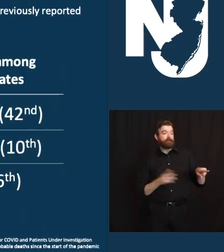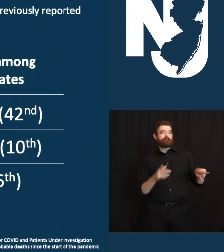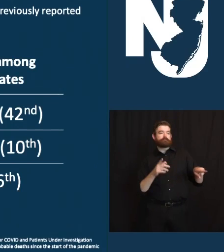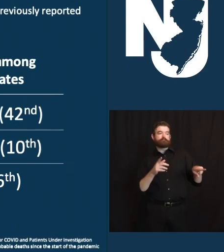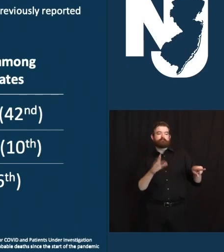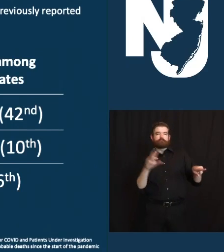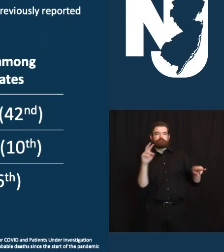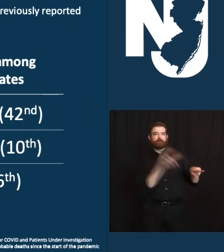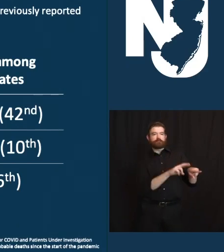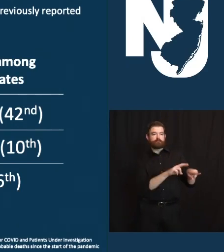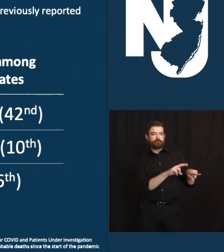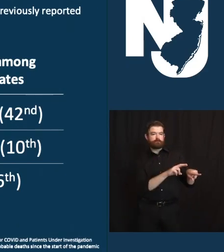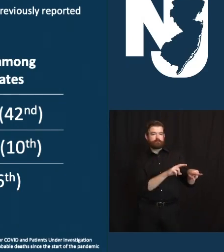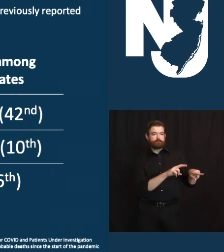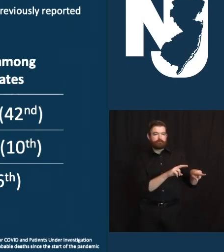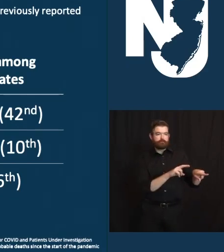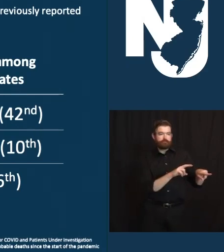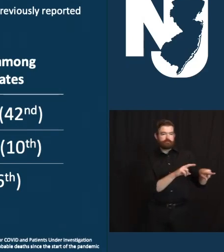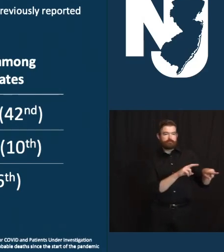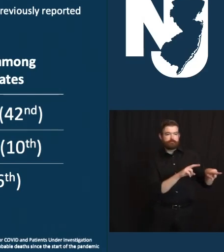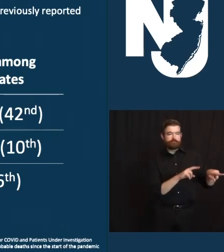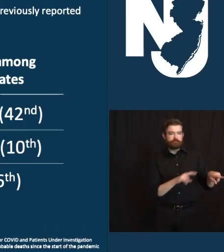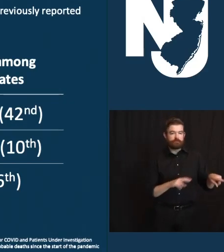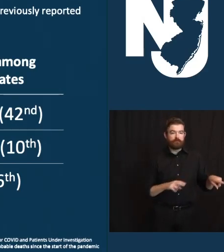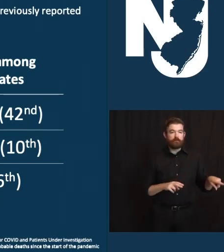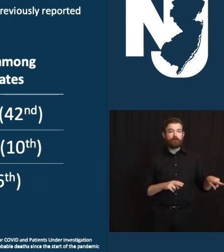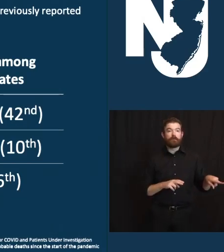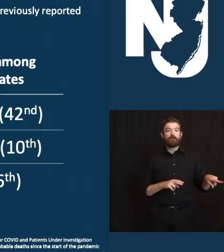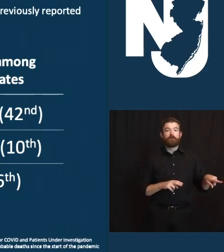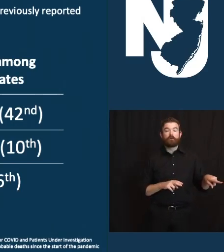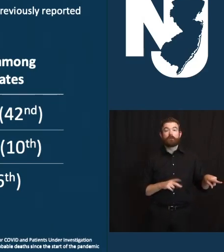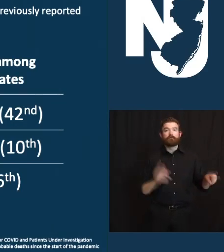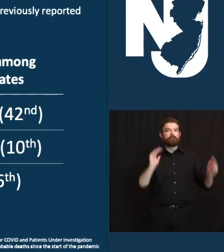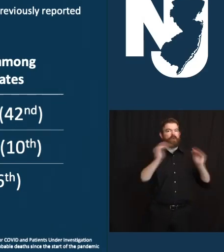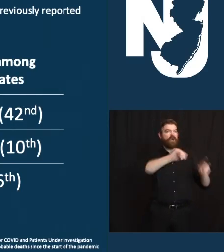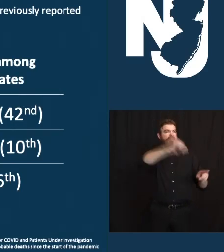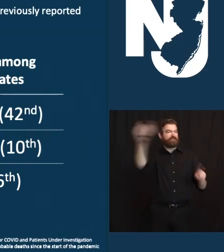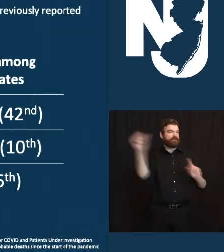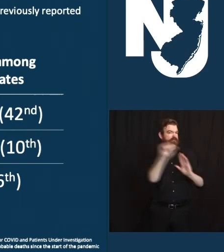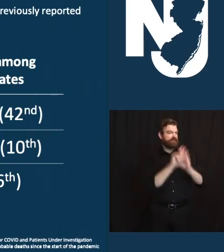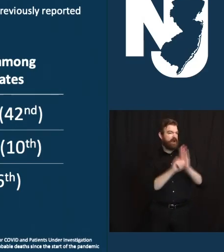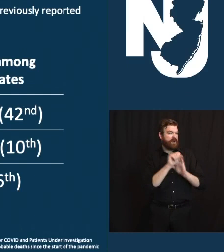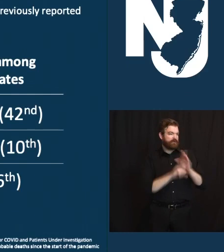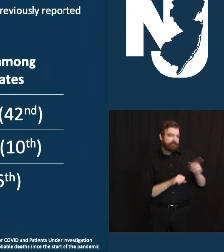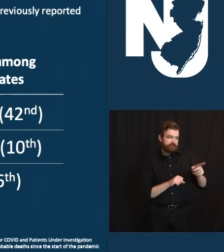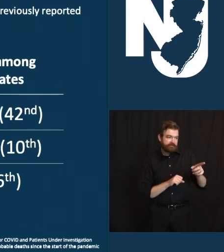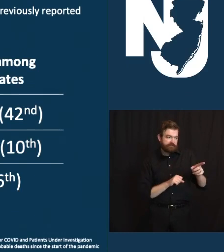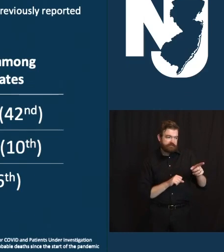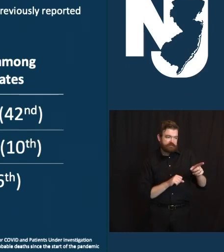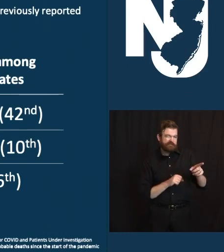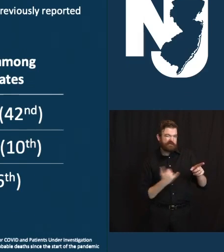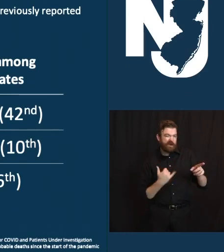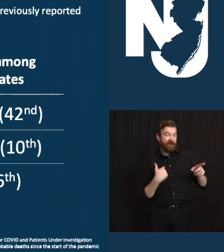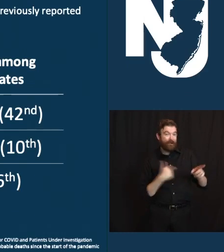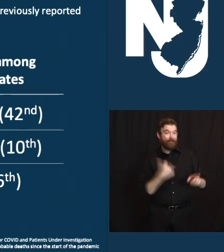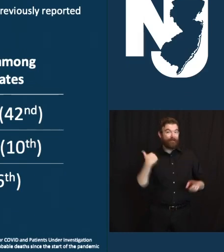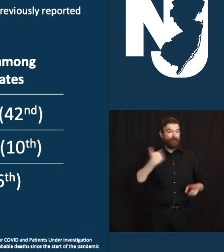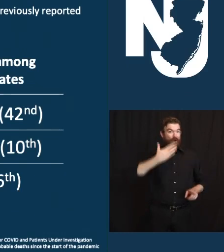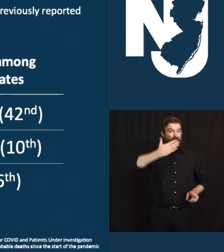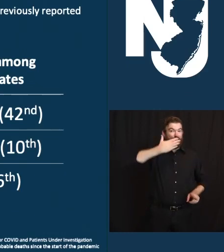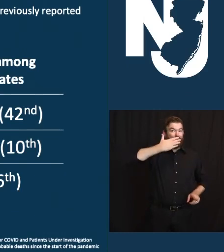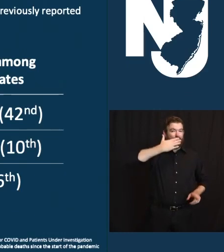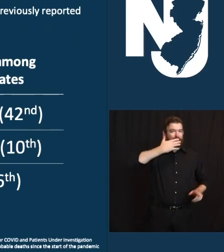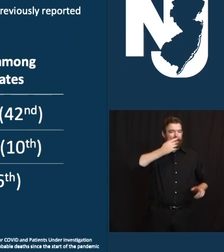made up in terms of our ranking among states and the number of new cases, and our standing with regard to the number of patients in our hospitals and